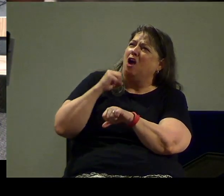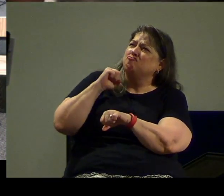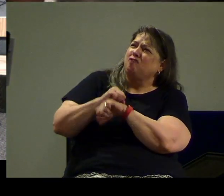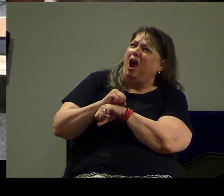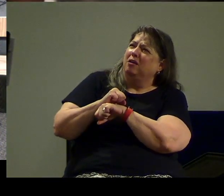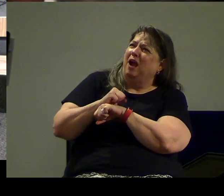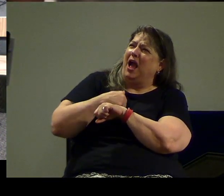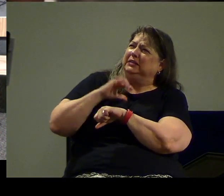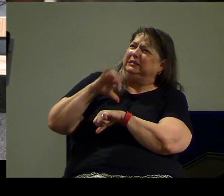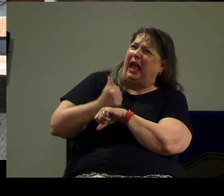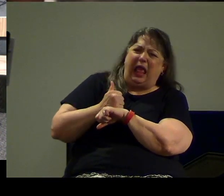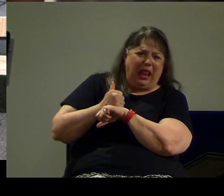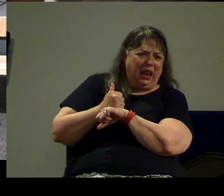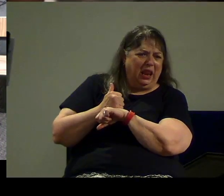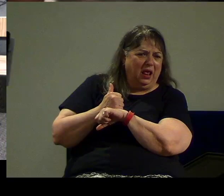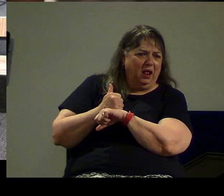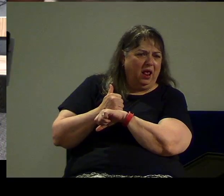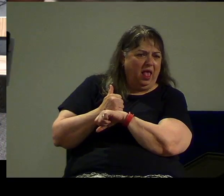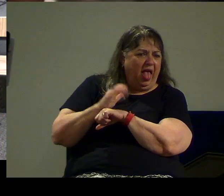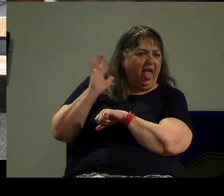which you stand.